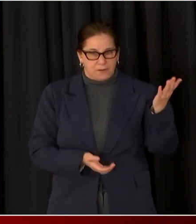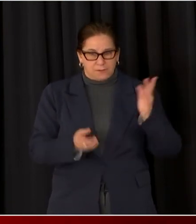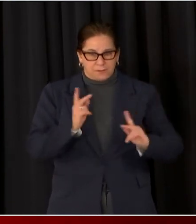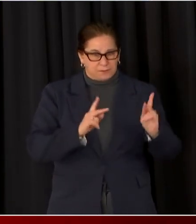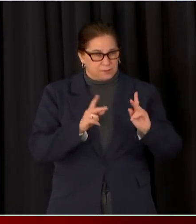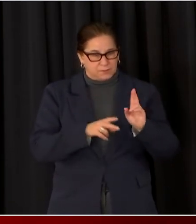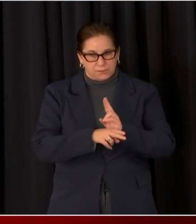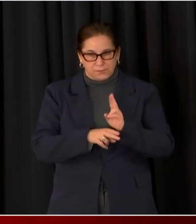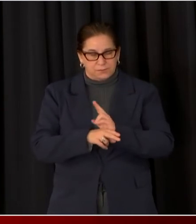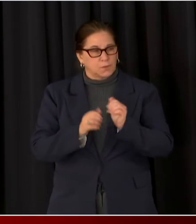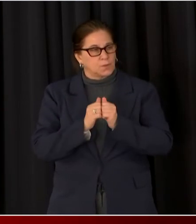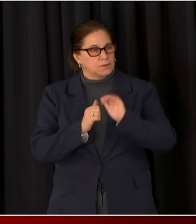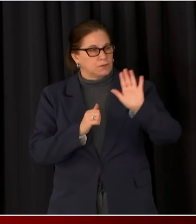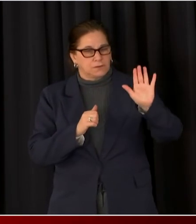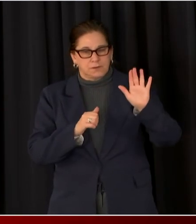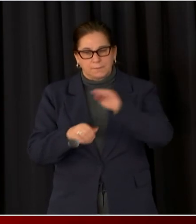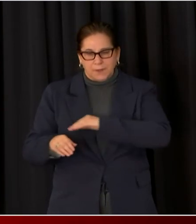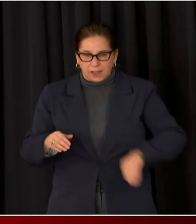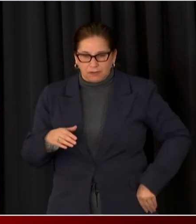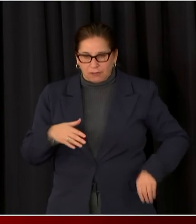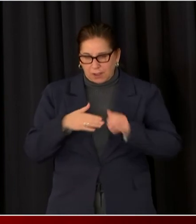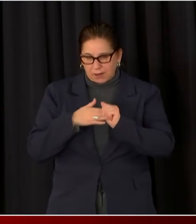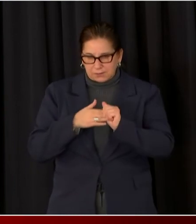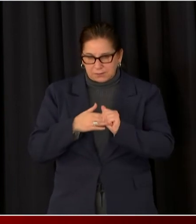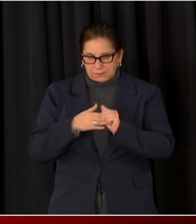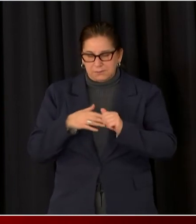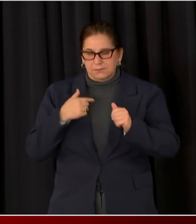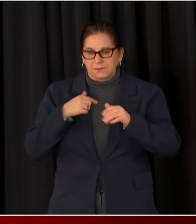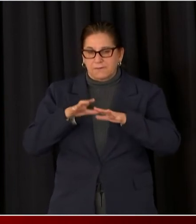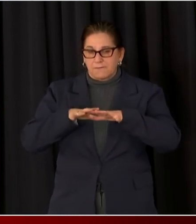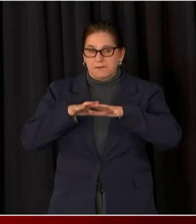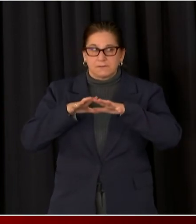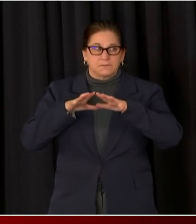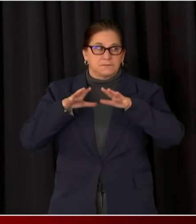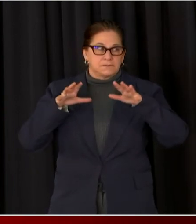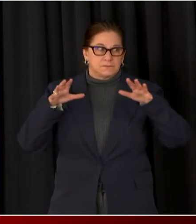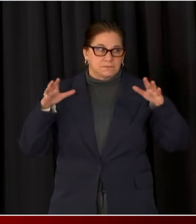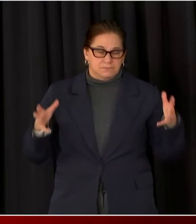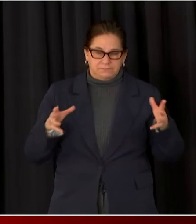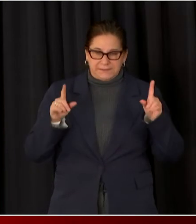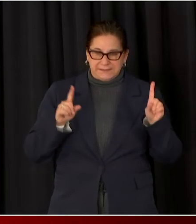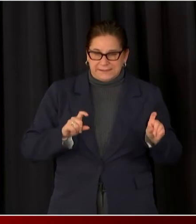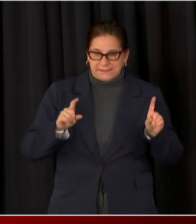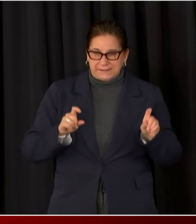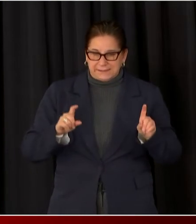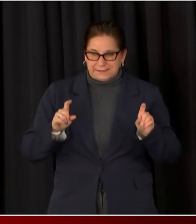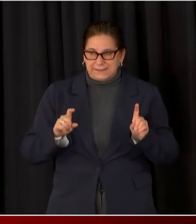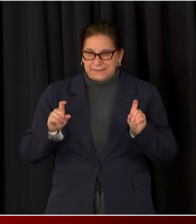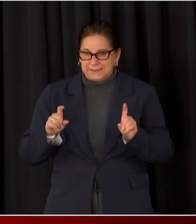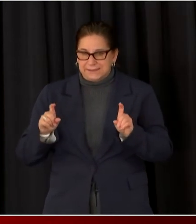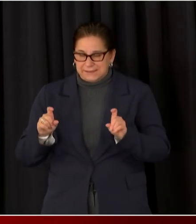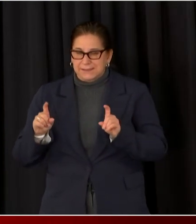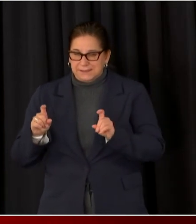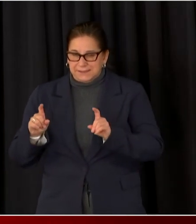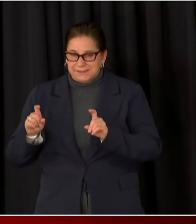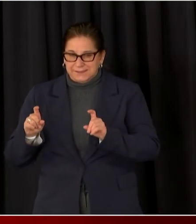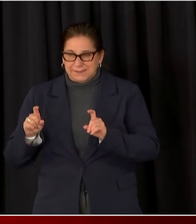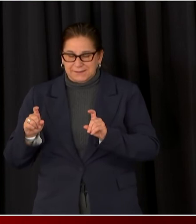most robust, if not the most robust, testing programs in the country. But now we have the opportunity to